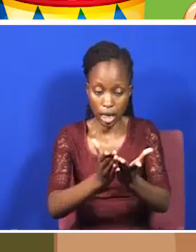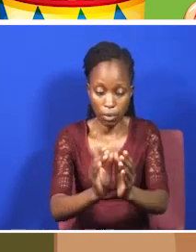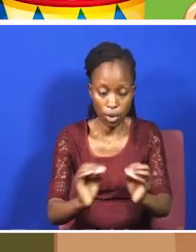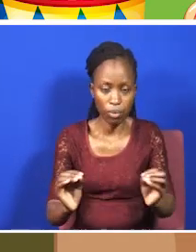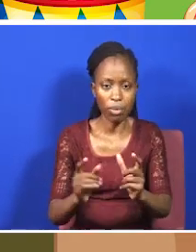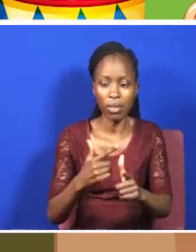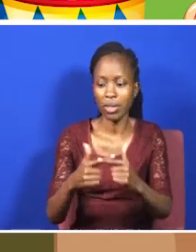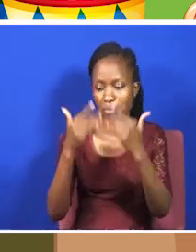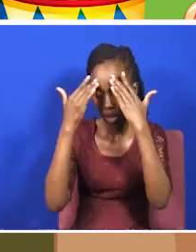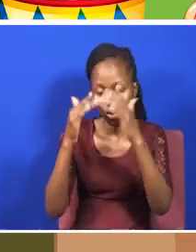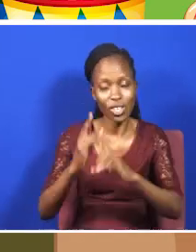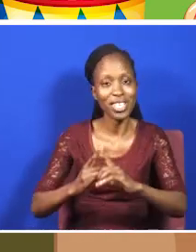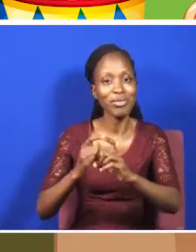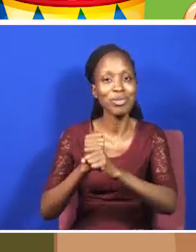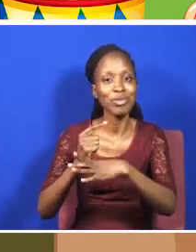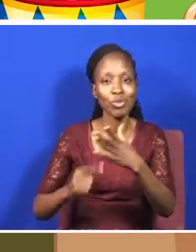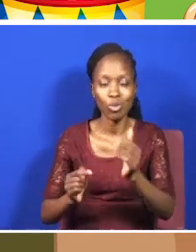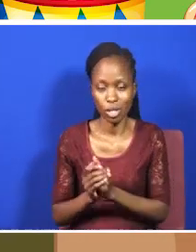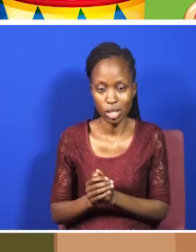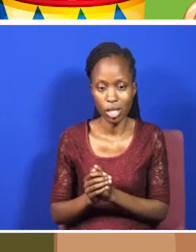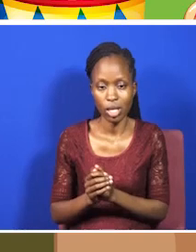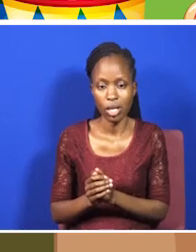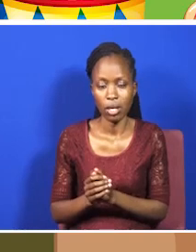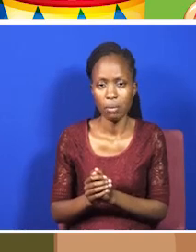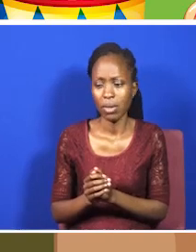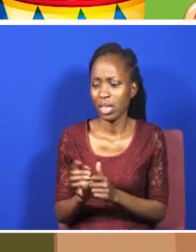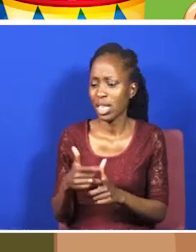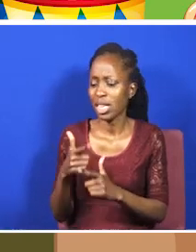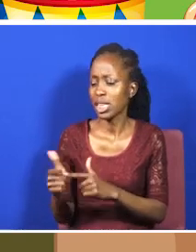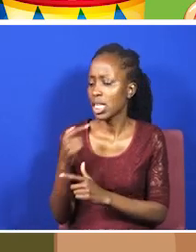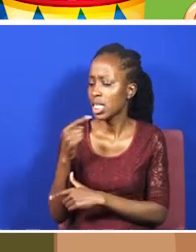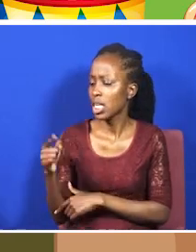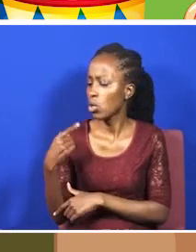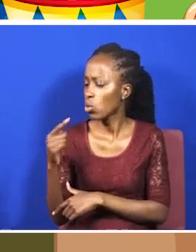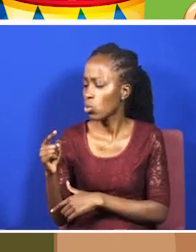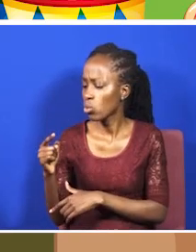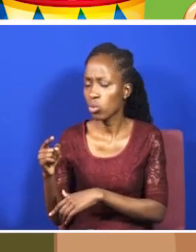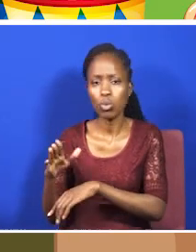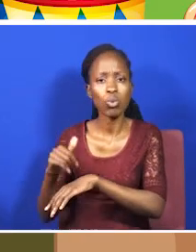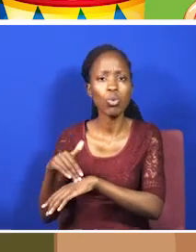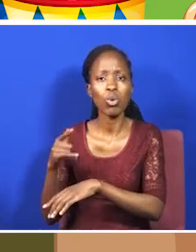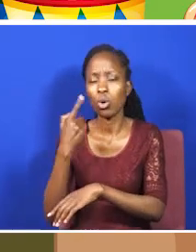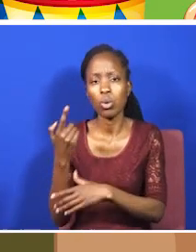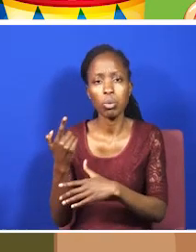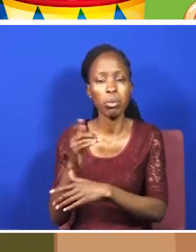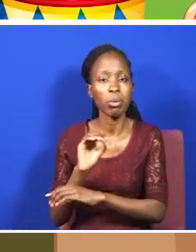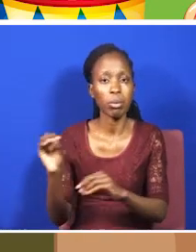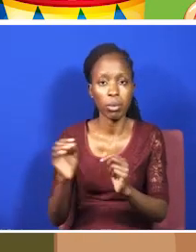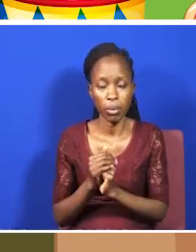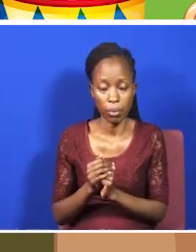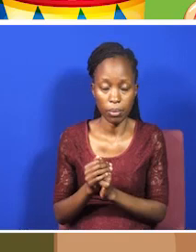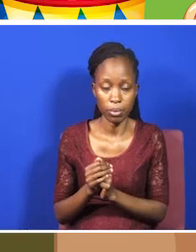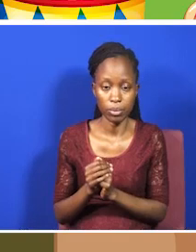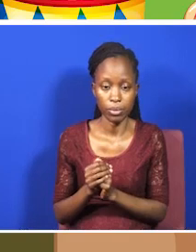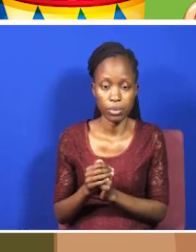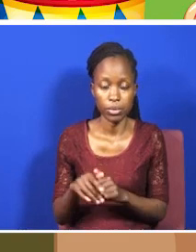difference. If Jesus was not in that boat, I don't know what the disciples would have done. Who would they have woken up? They